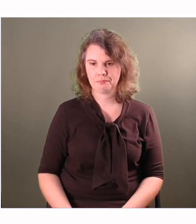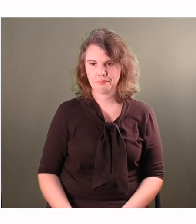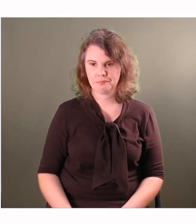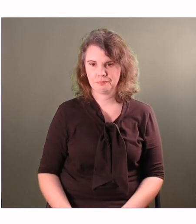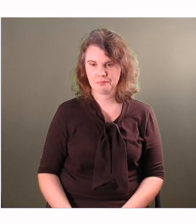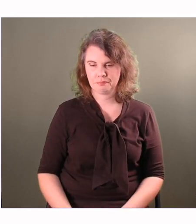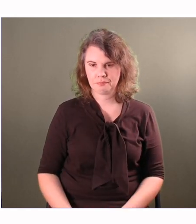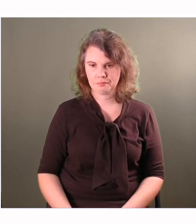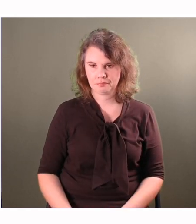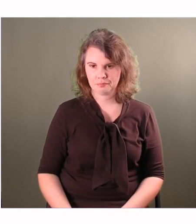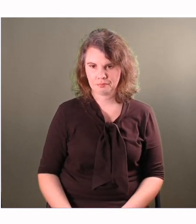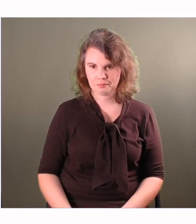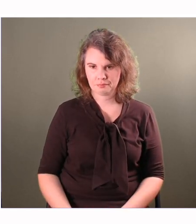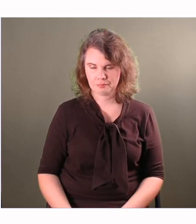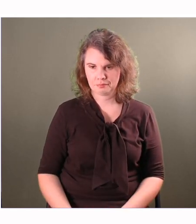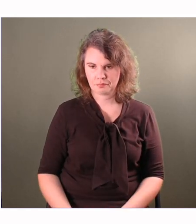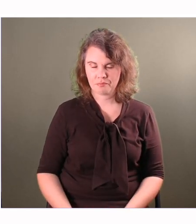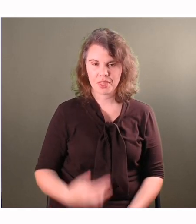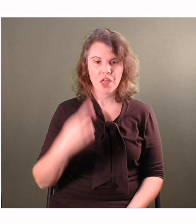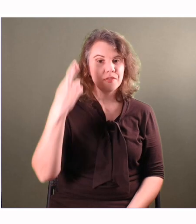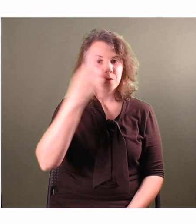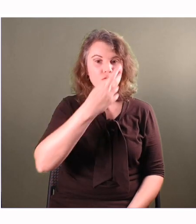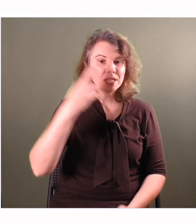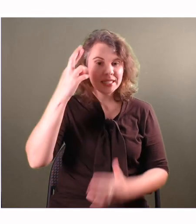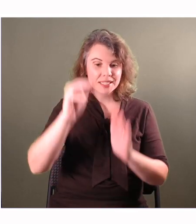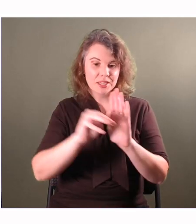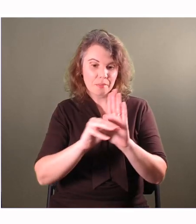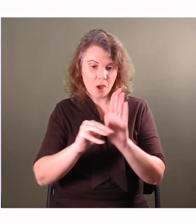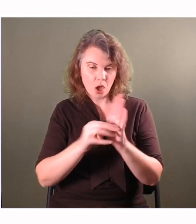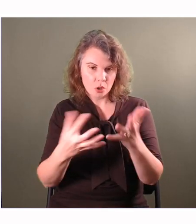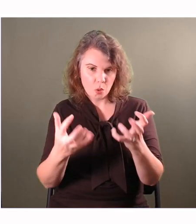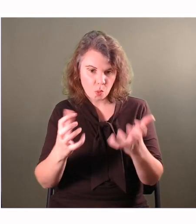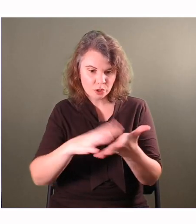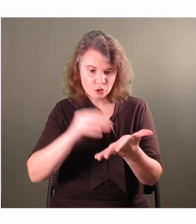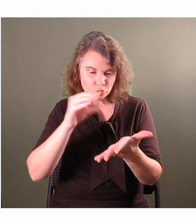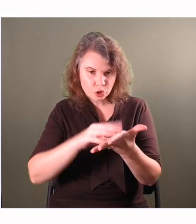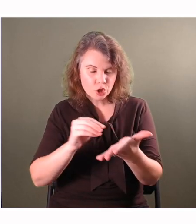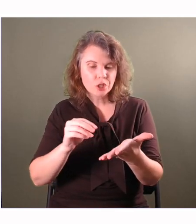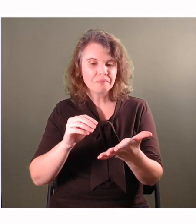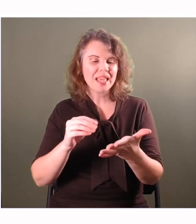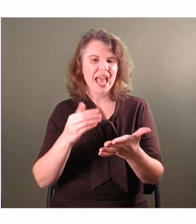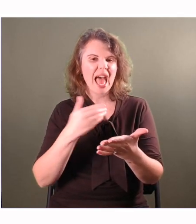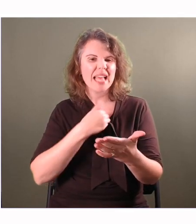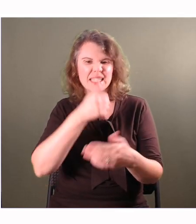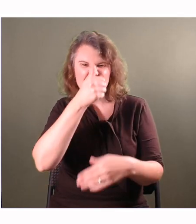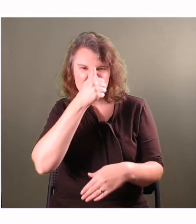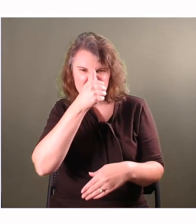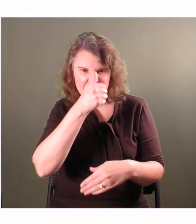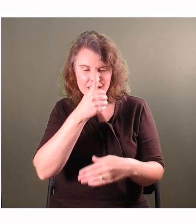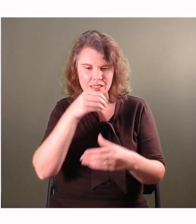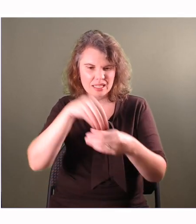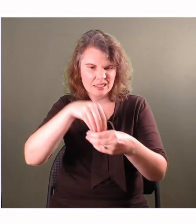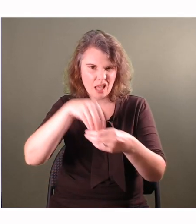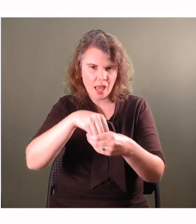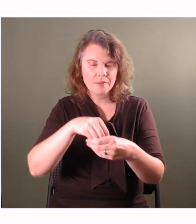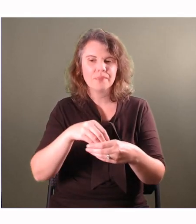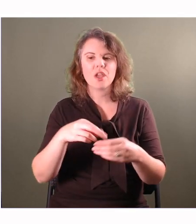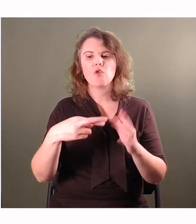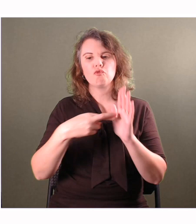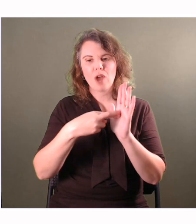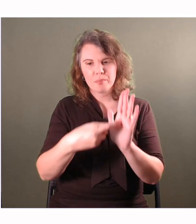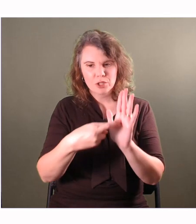rule. And the reason the model is able to learn it, crucially, it has hidden units. That is, it has